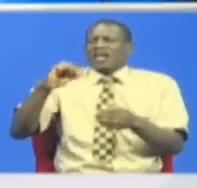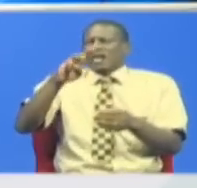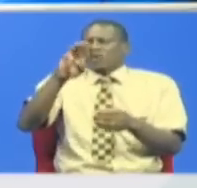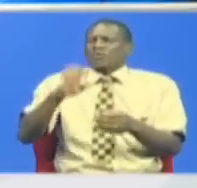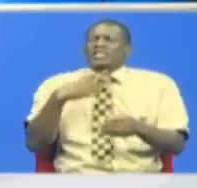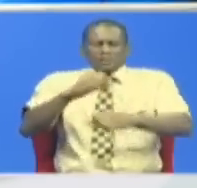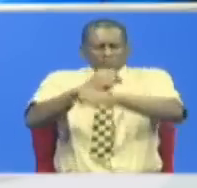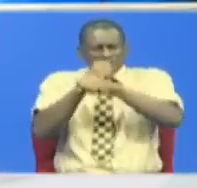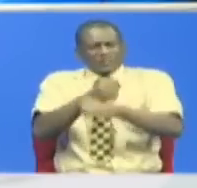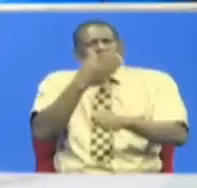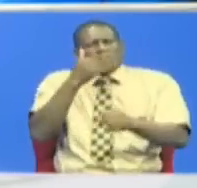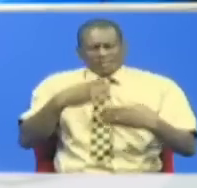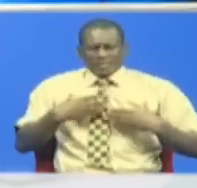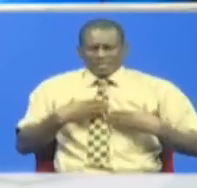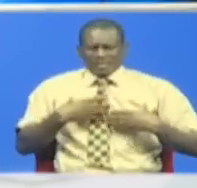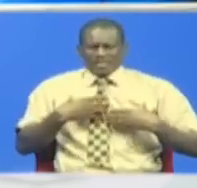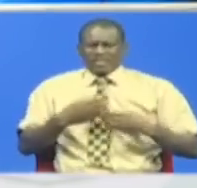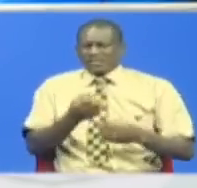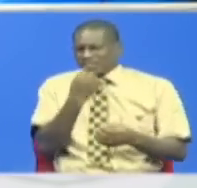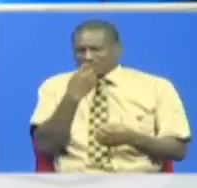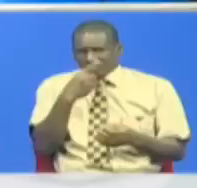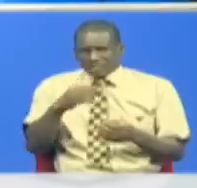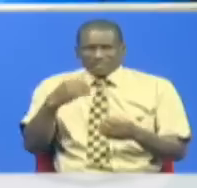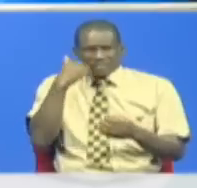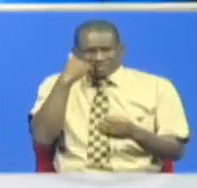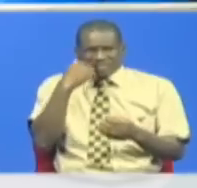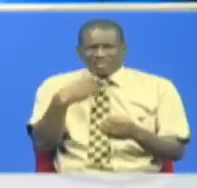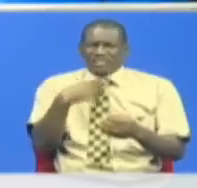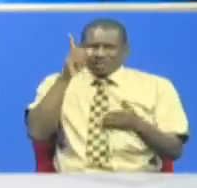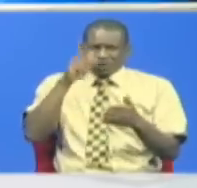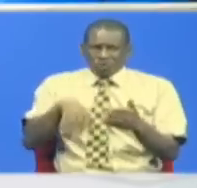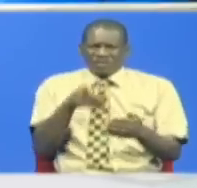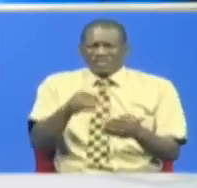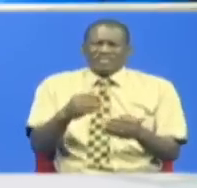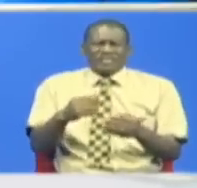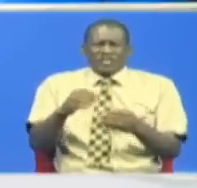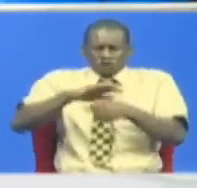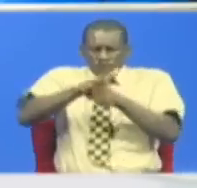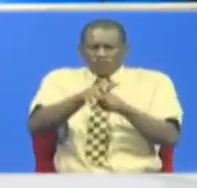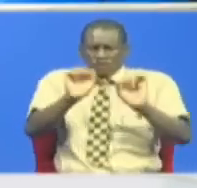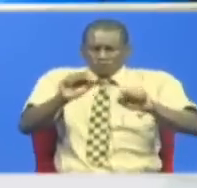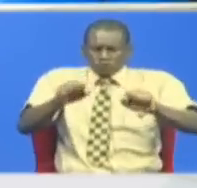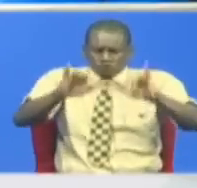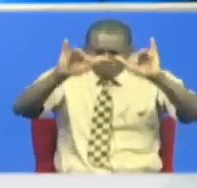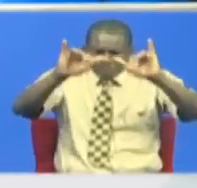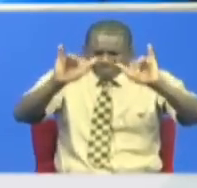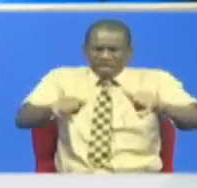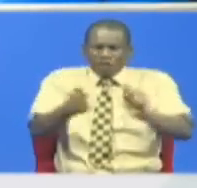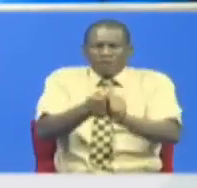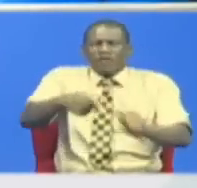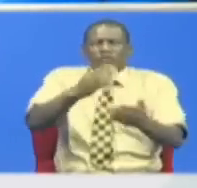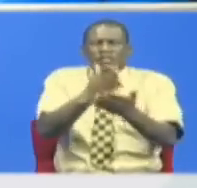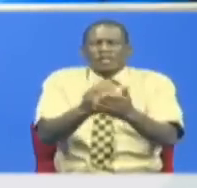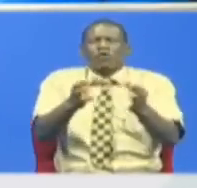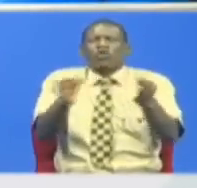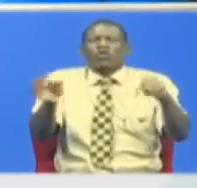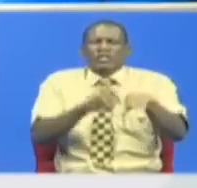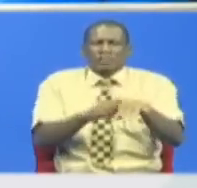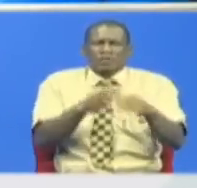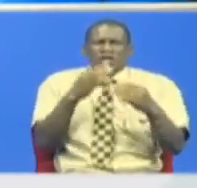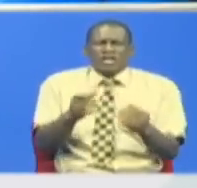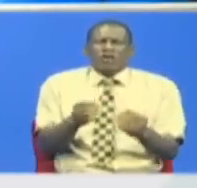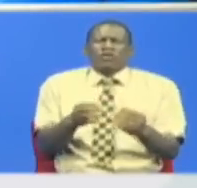cure, bearing in mind the disease could be around for quite a bit. Now, the former Nyeri senator spoke to Charity Mwangi on a wide range